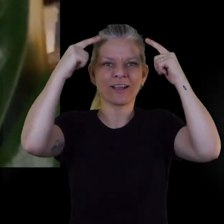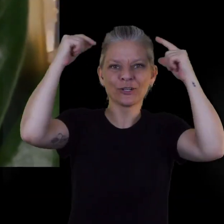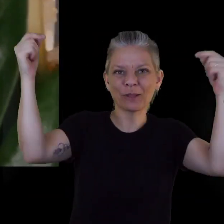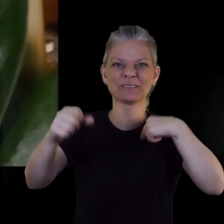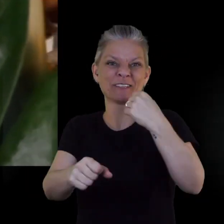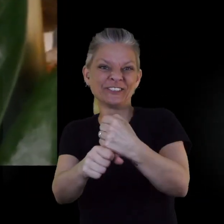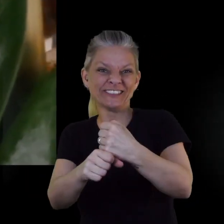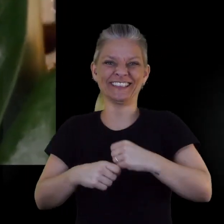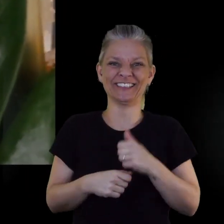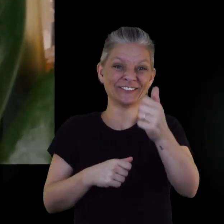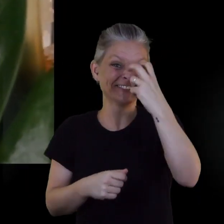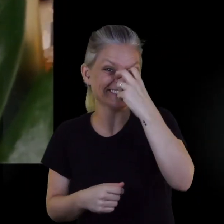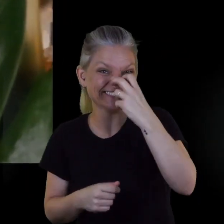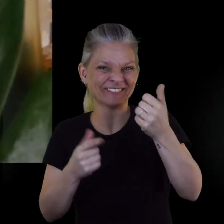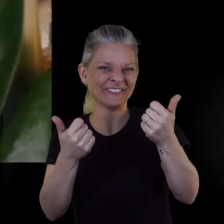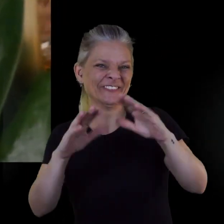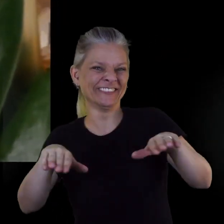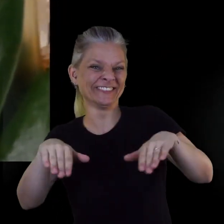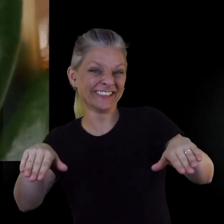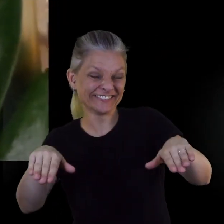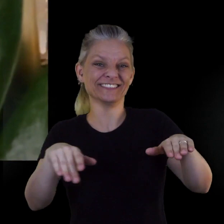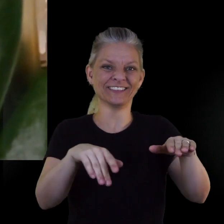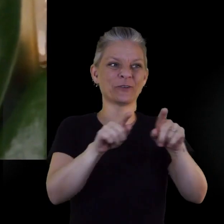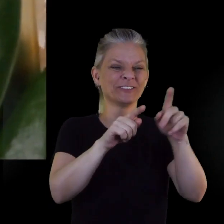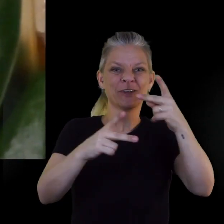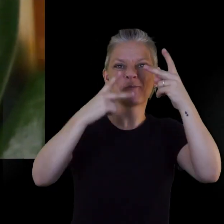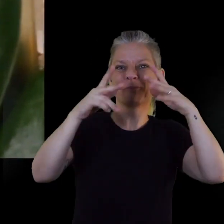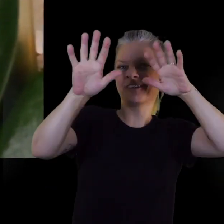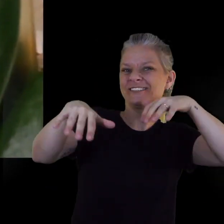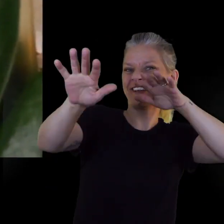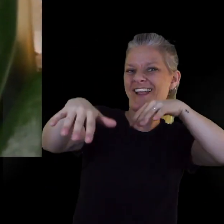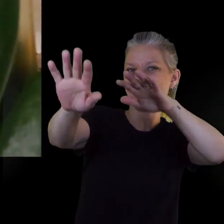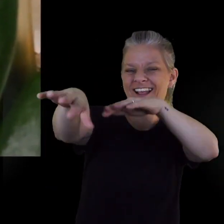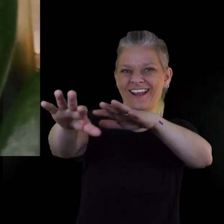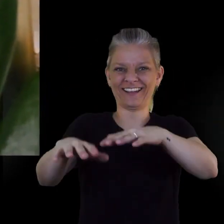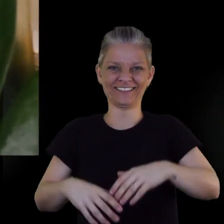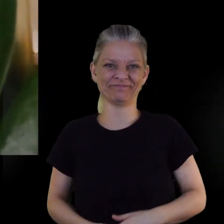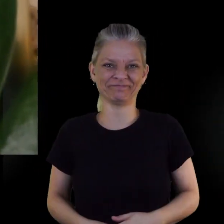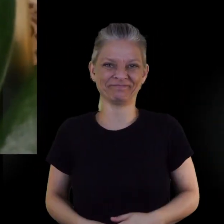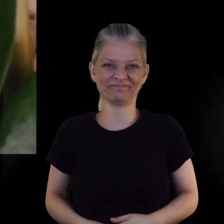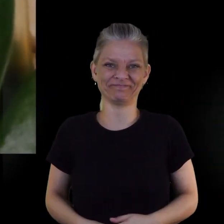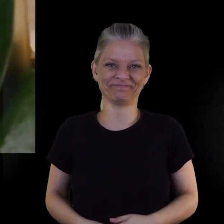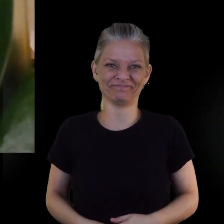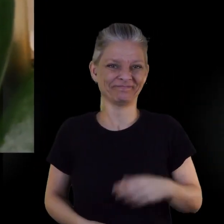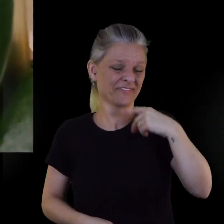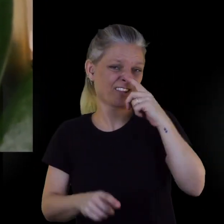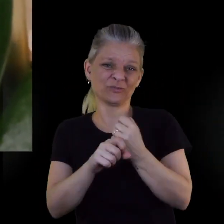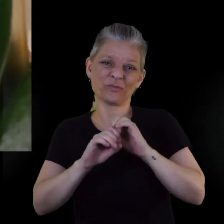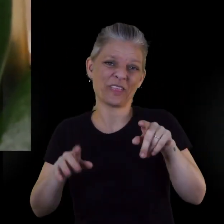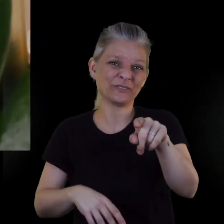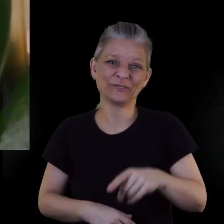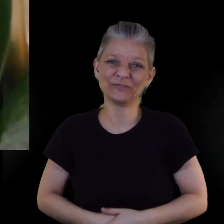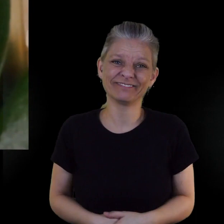chaos demons, the soprano sonneteers sailing high seas, yeah. I couldn't do this without you. I couldn't do this